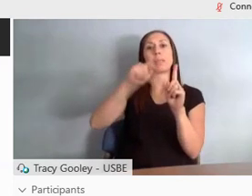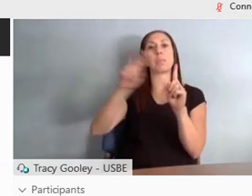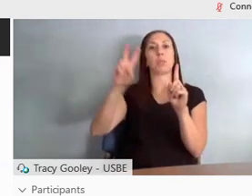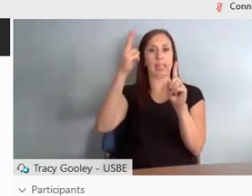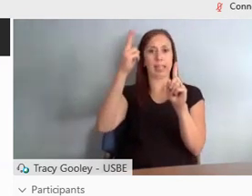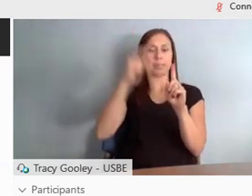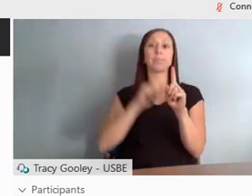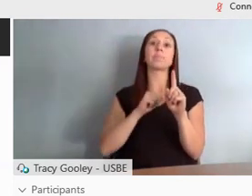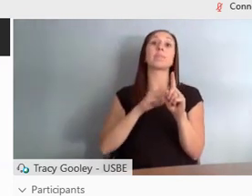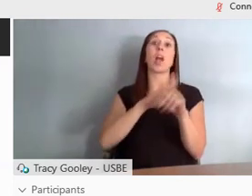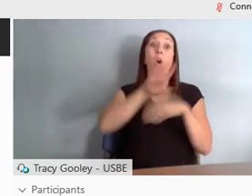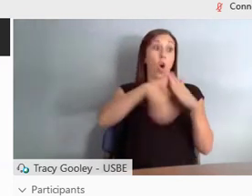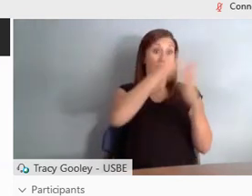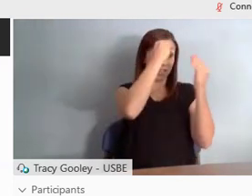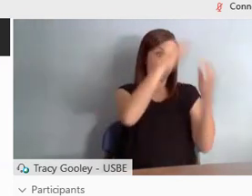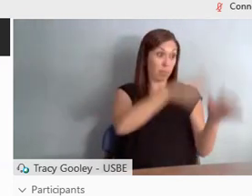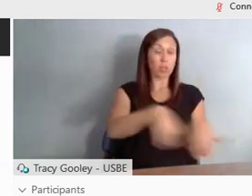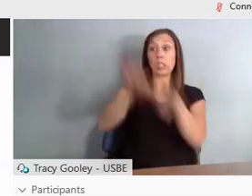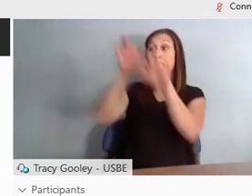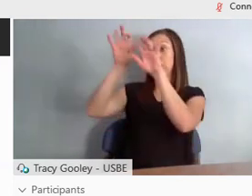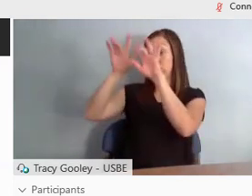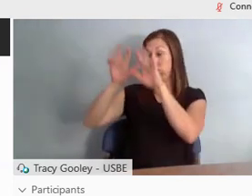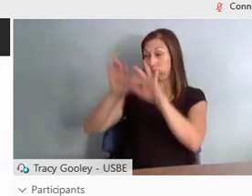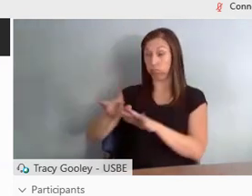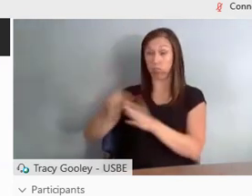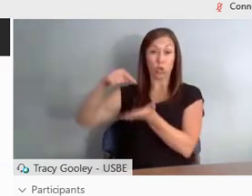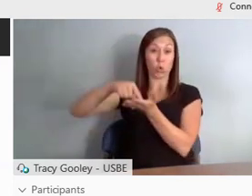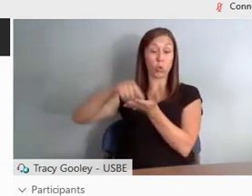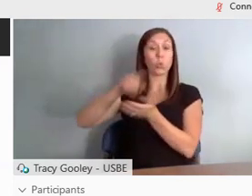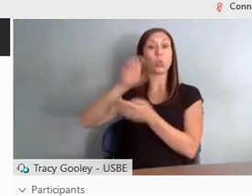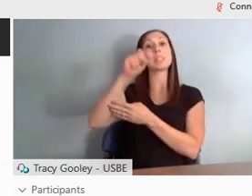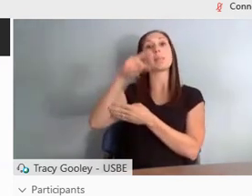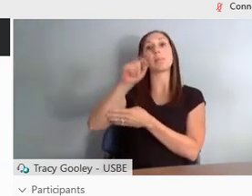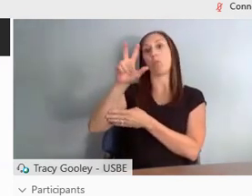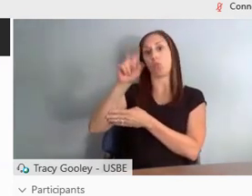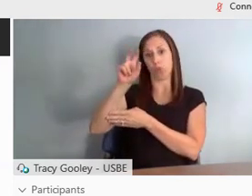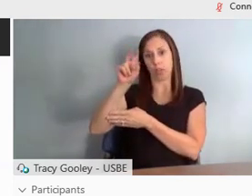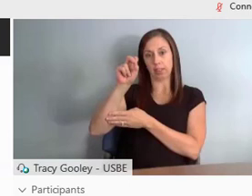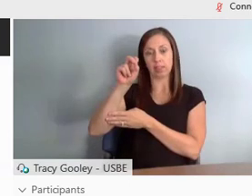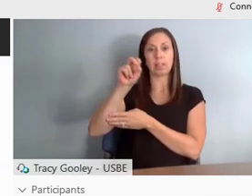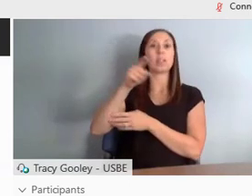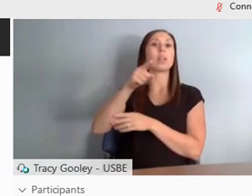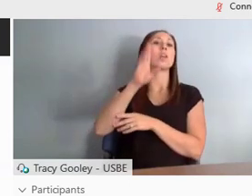data entry goes into the data gateway by September 30th. And you'll enter